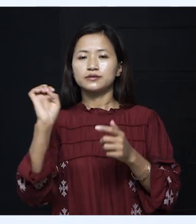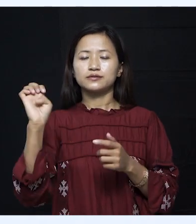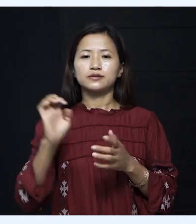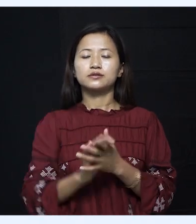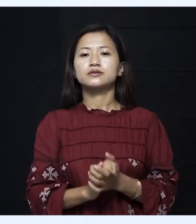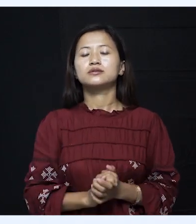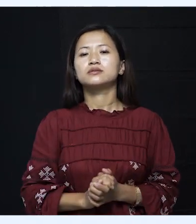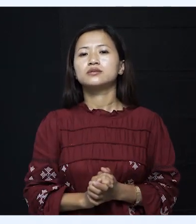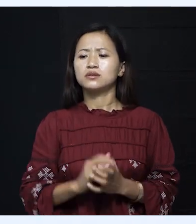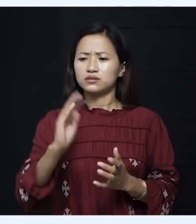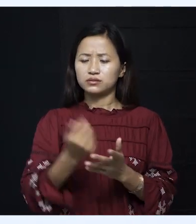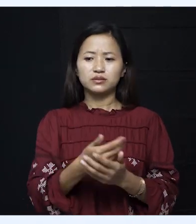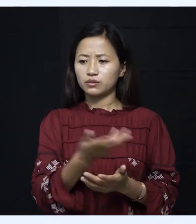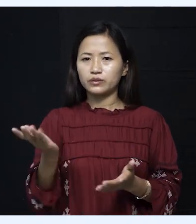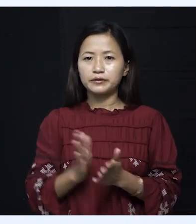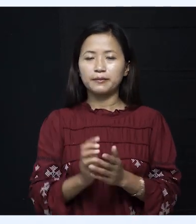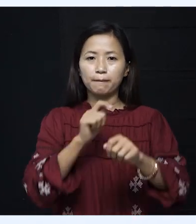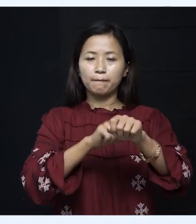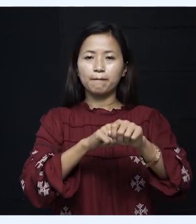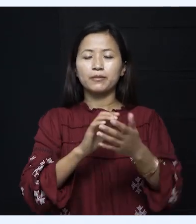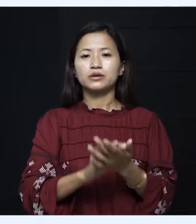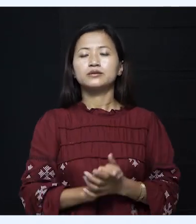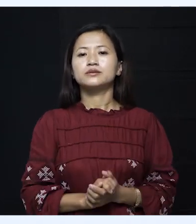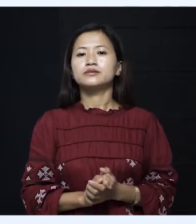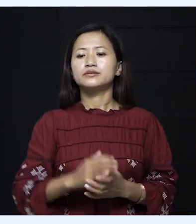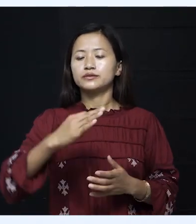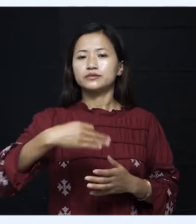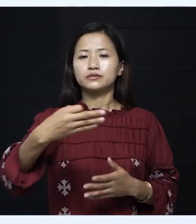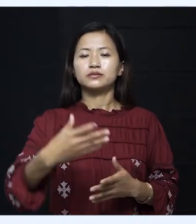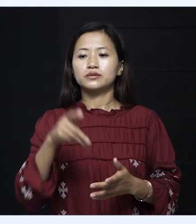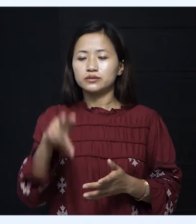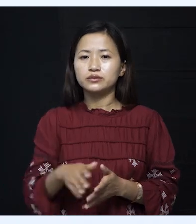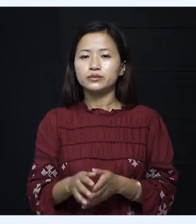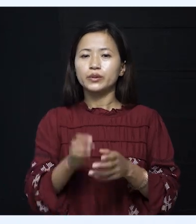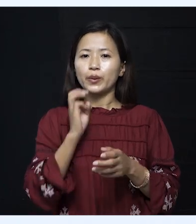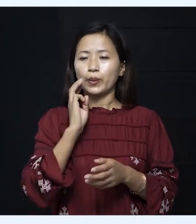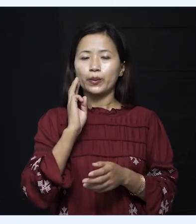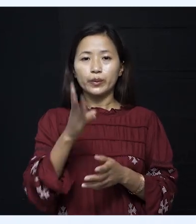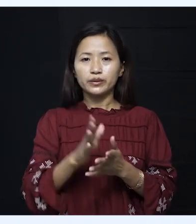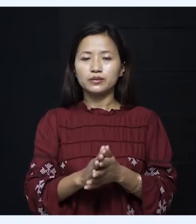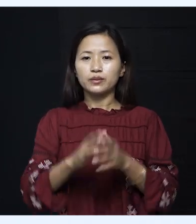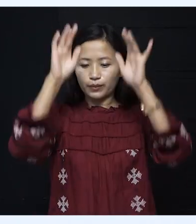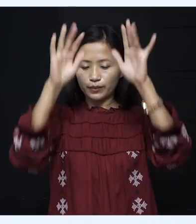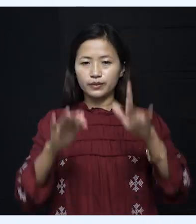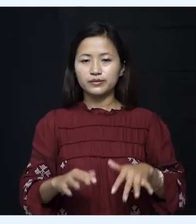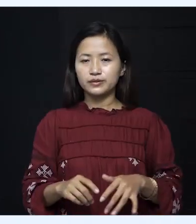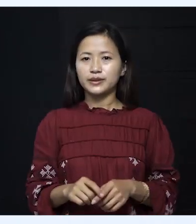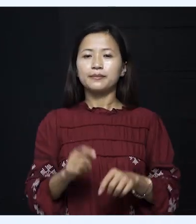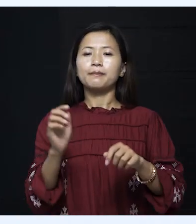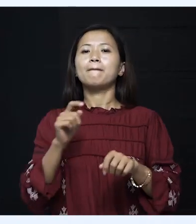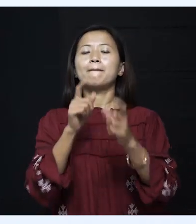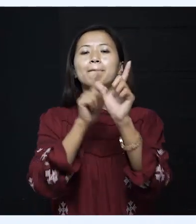manner. Somewhere at a point of time in the future, it will rain, and by the time the